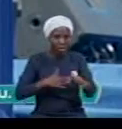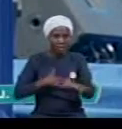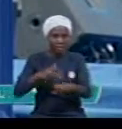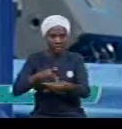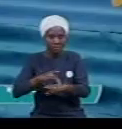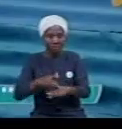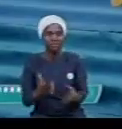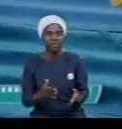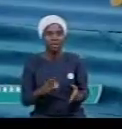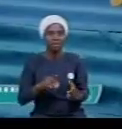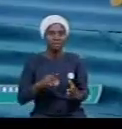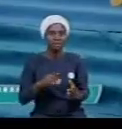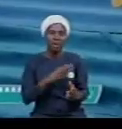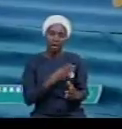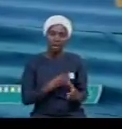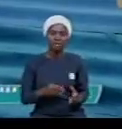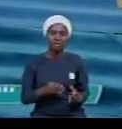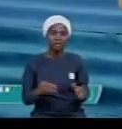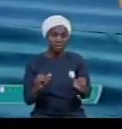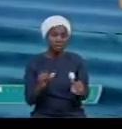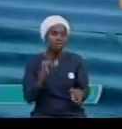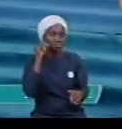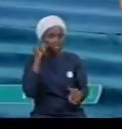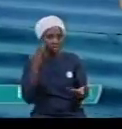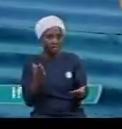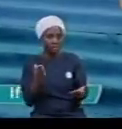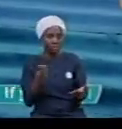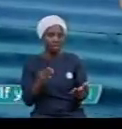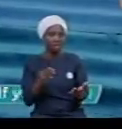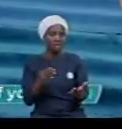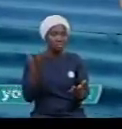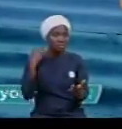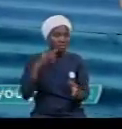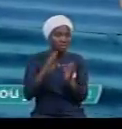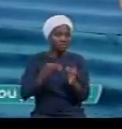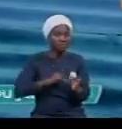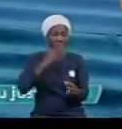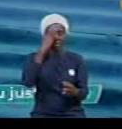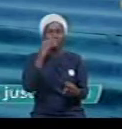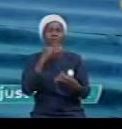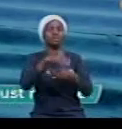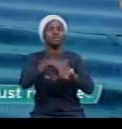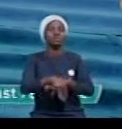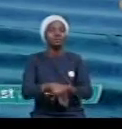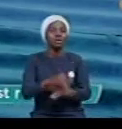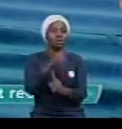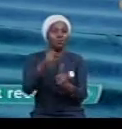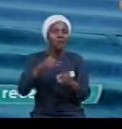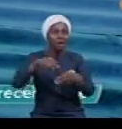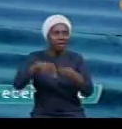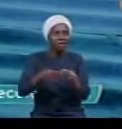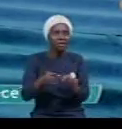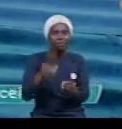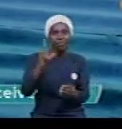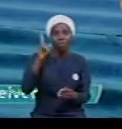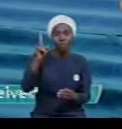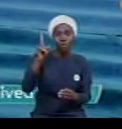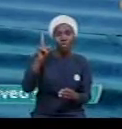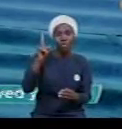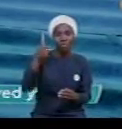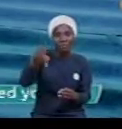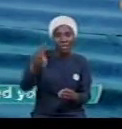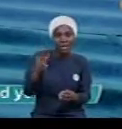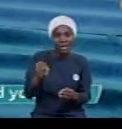mo sun tori normally tin ba ti sun loru tin ba ti sun to ba di di bi 1 a.m. severe pain